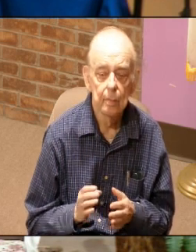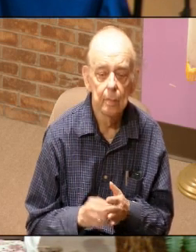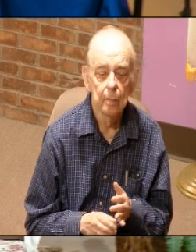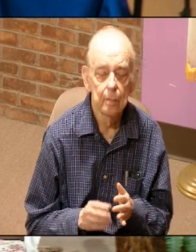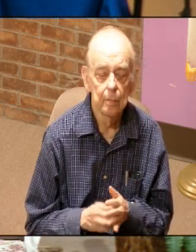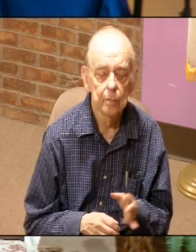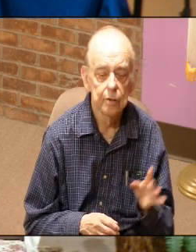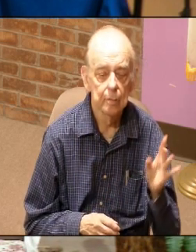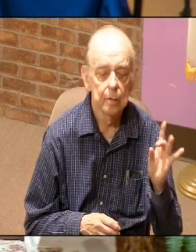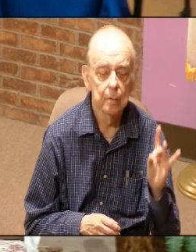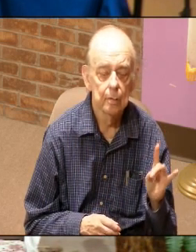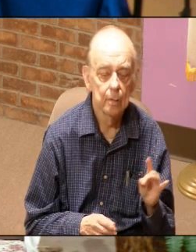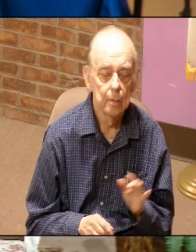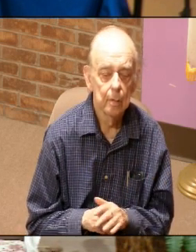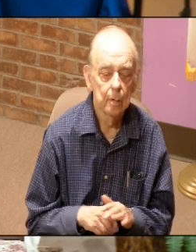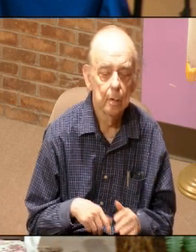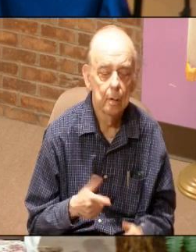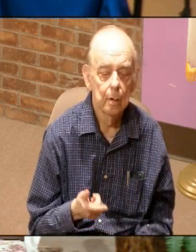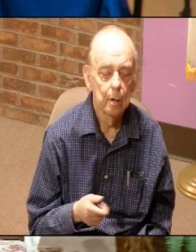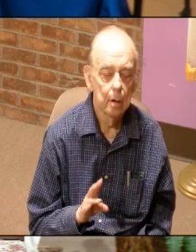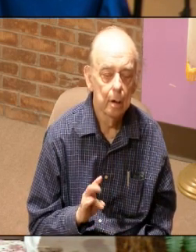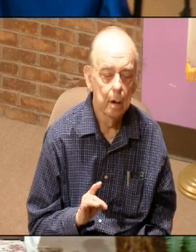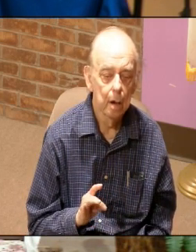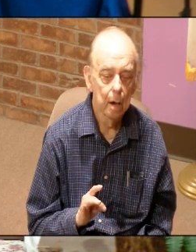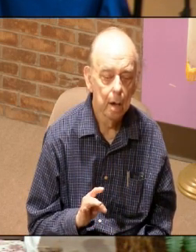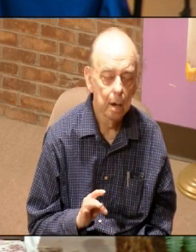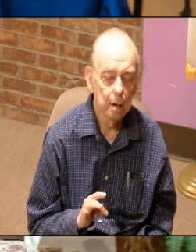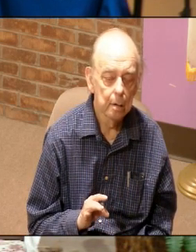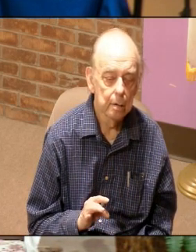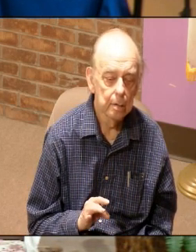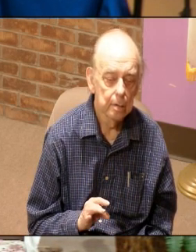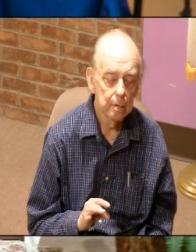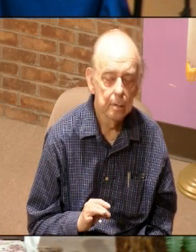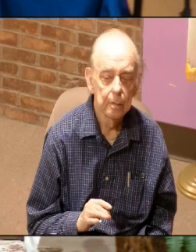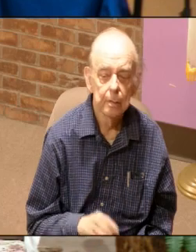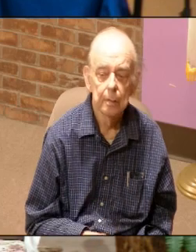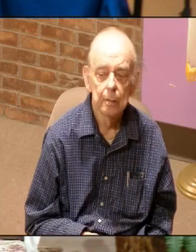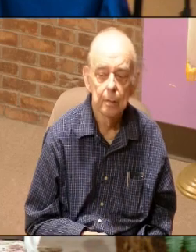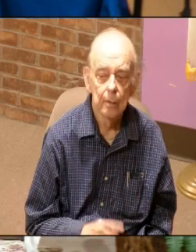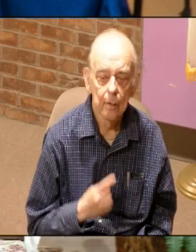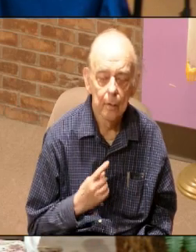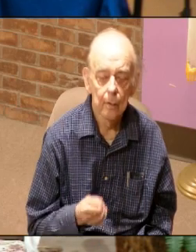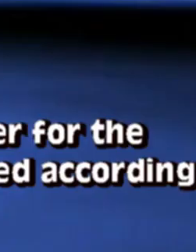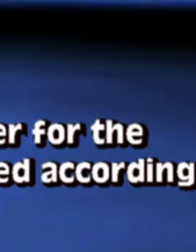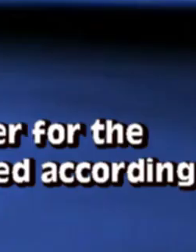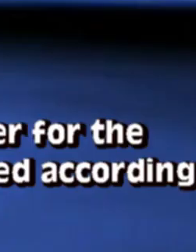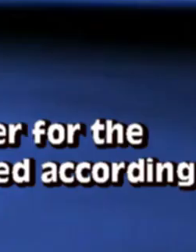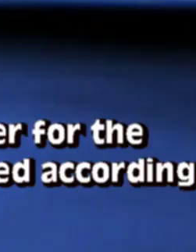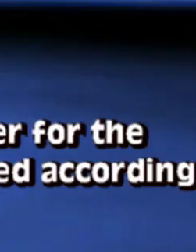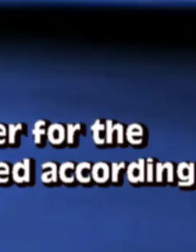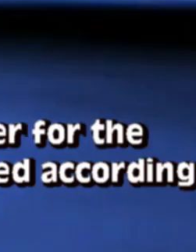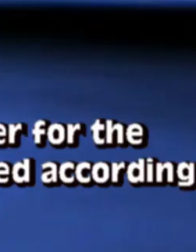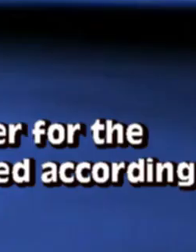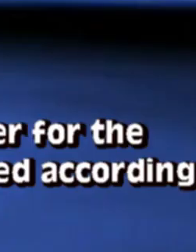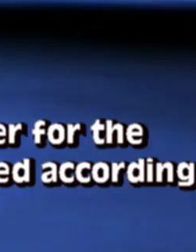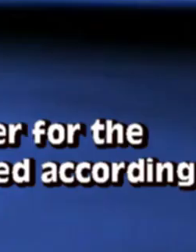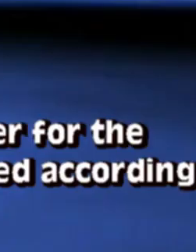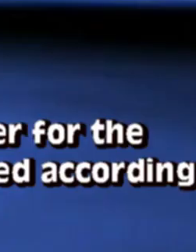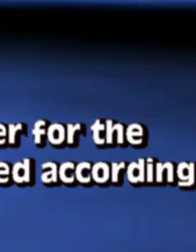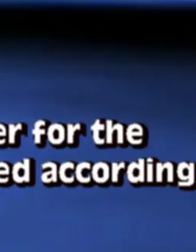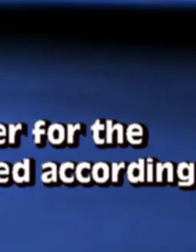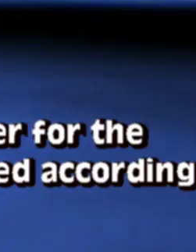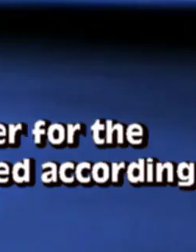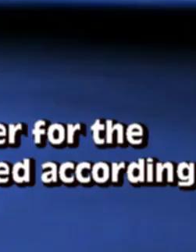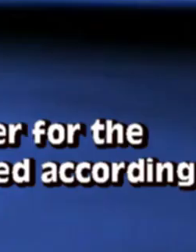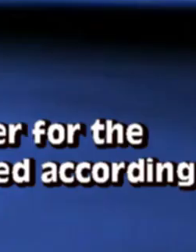chapter 8 and verse 28, which is also my verse, and it says, and we know that in all things, God